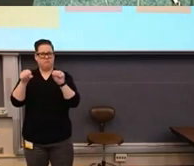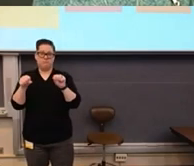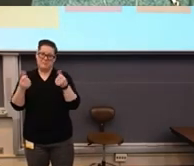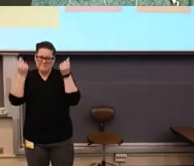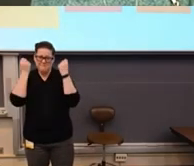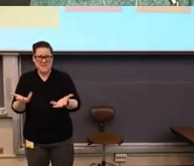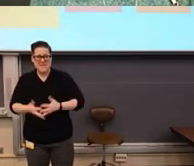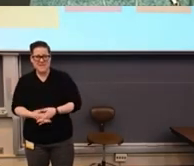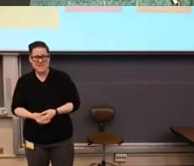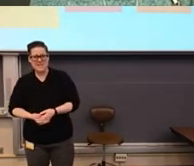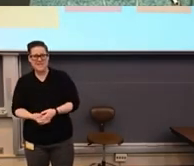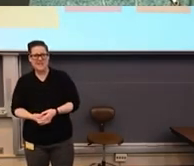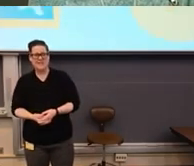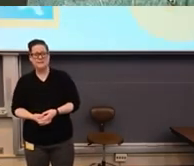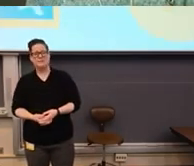them.